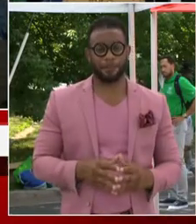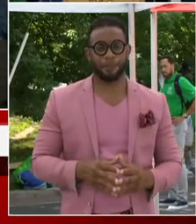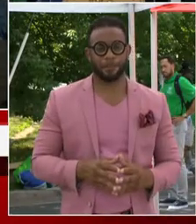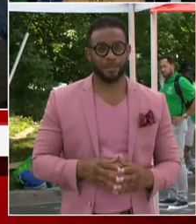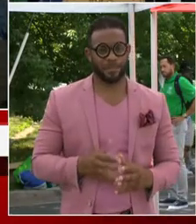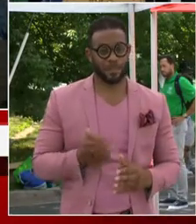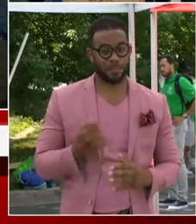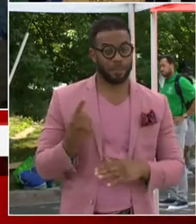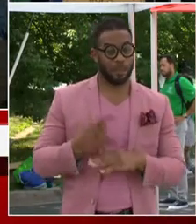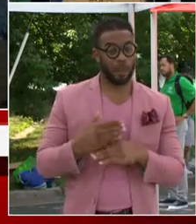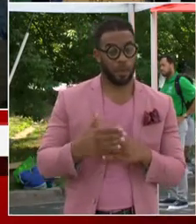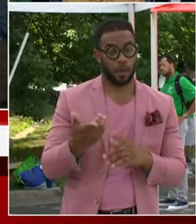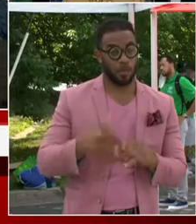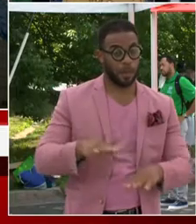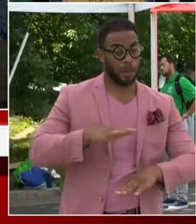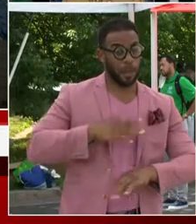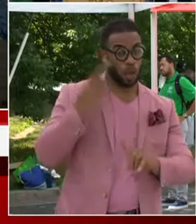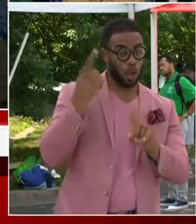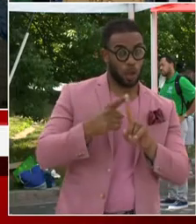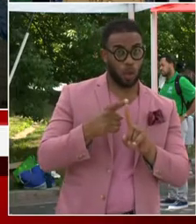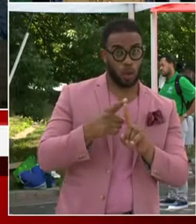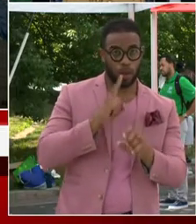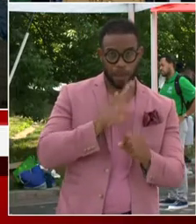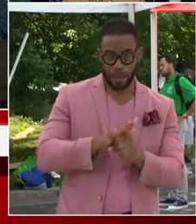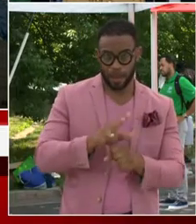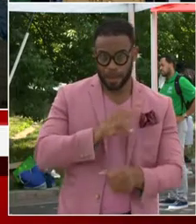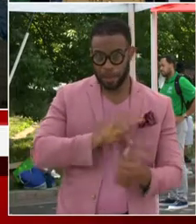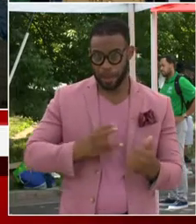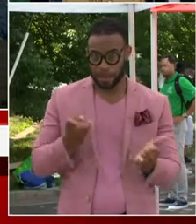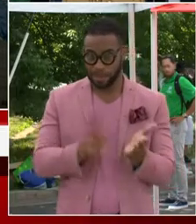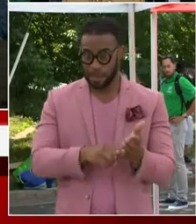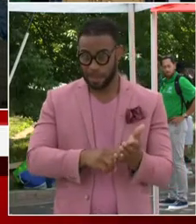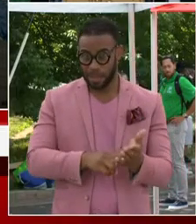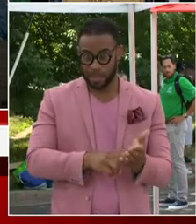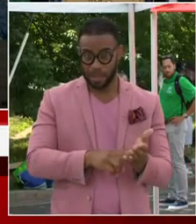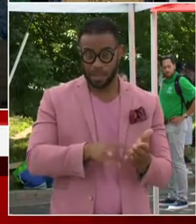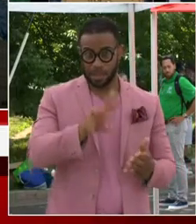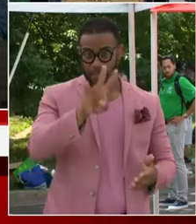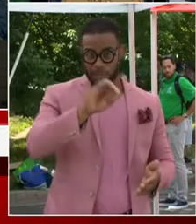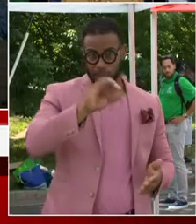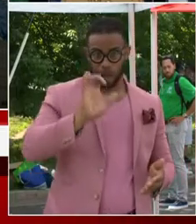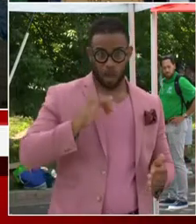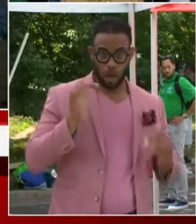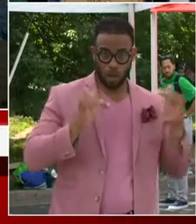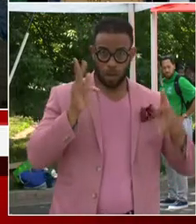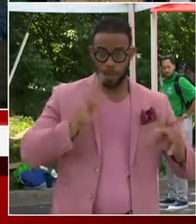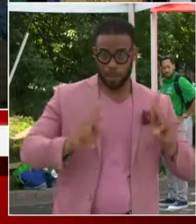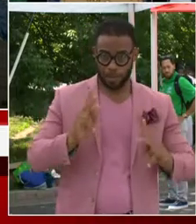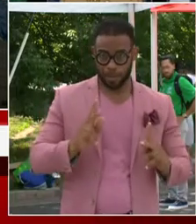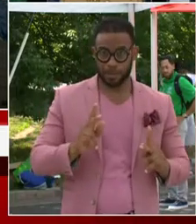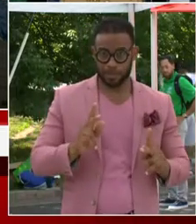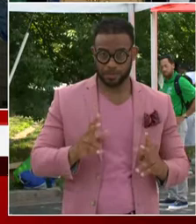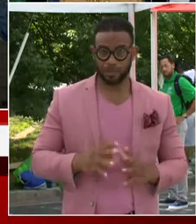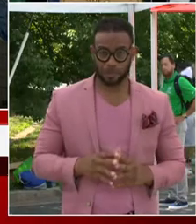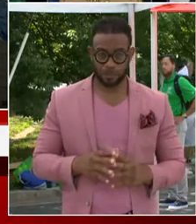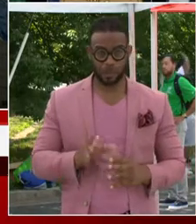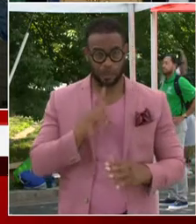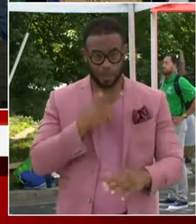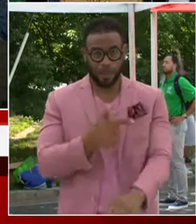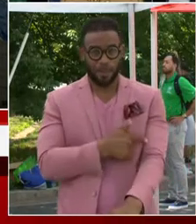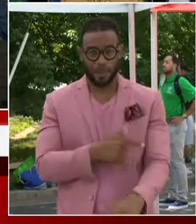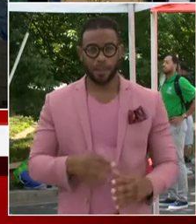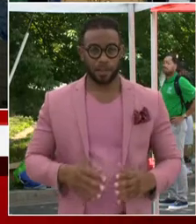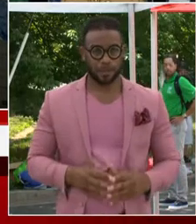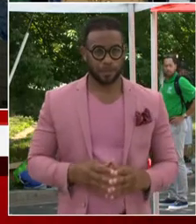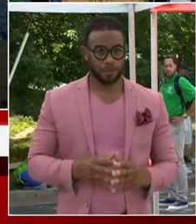days away from meeting the goal, the pledge that Mayor Bowser signed on to, that 70% of our adult population will be